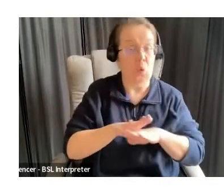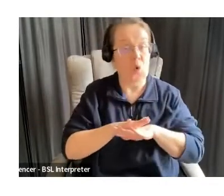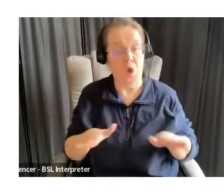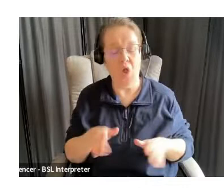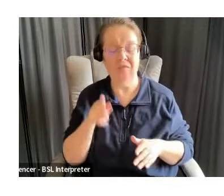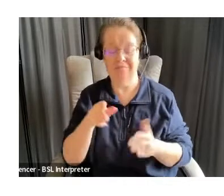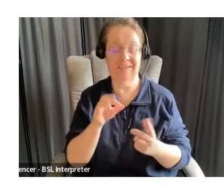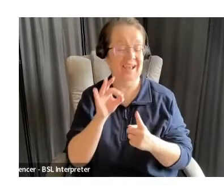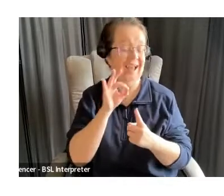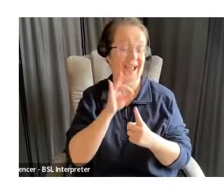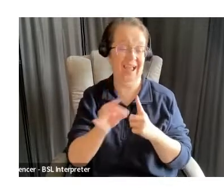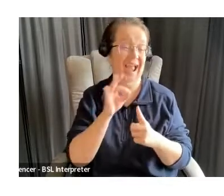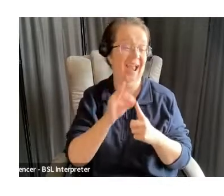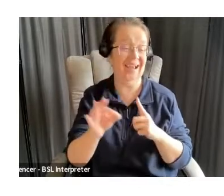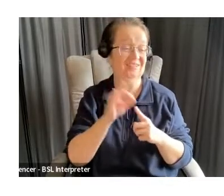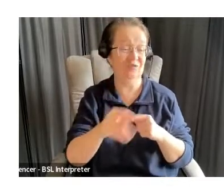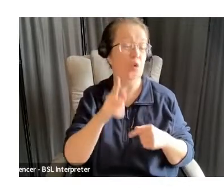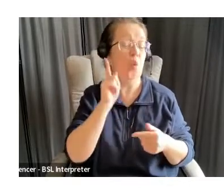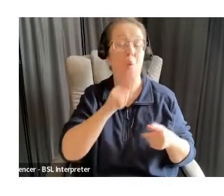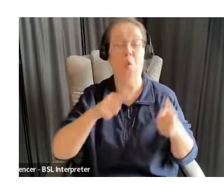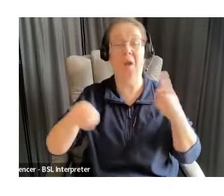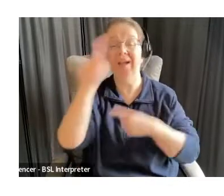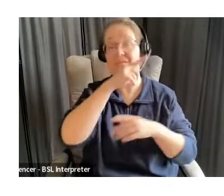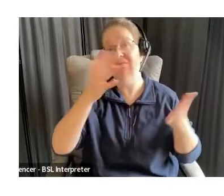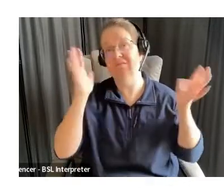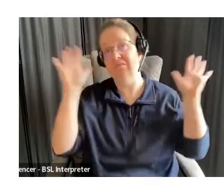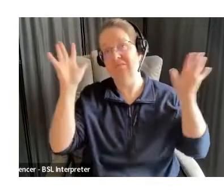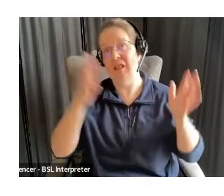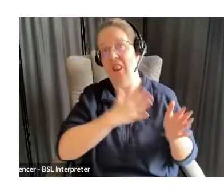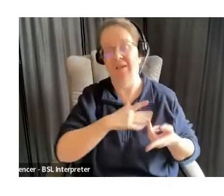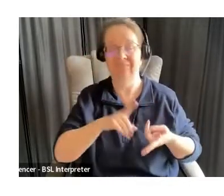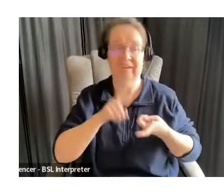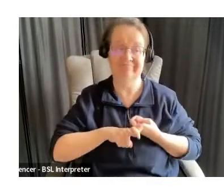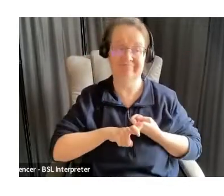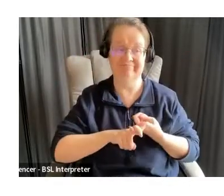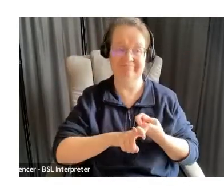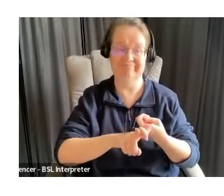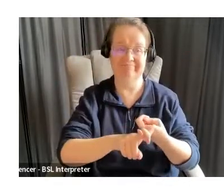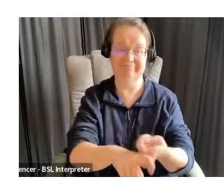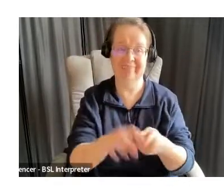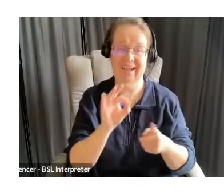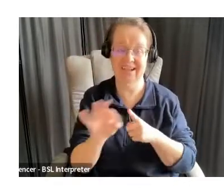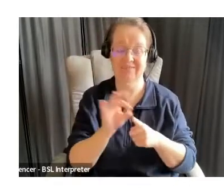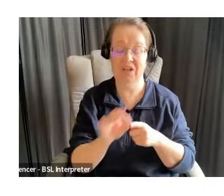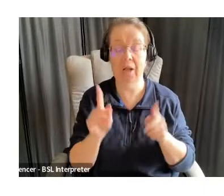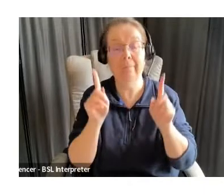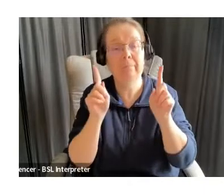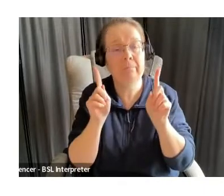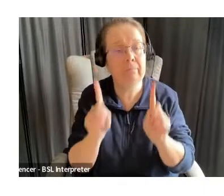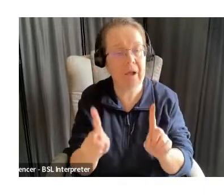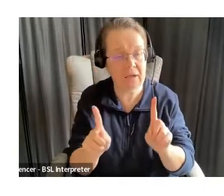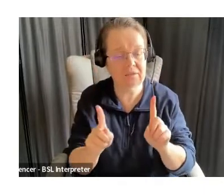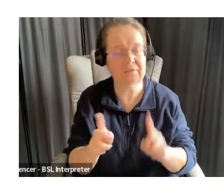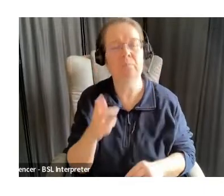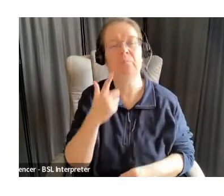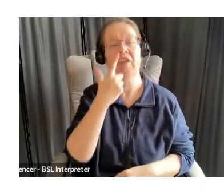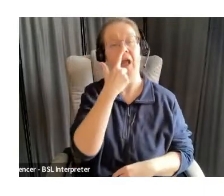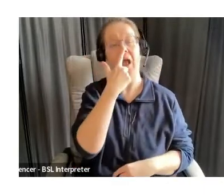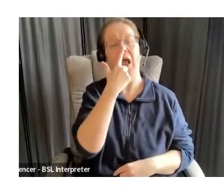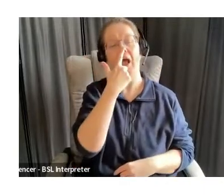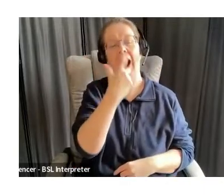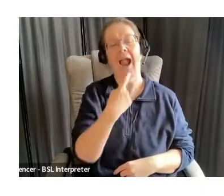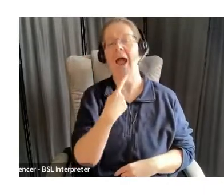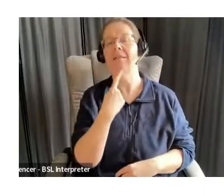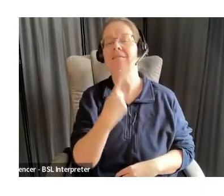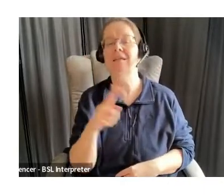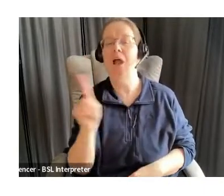format is here to stay for the foreseeable future. However, what I can say is